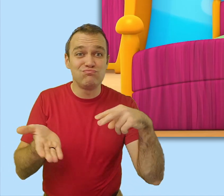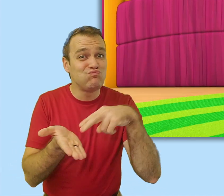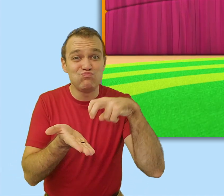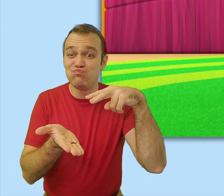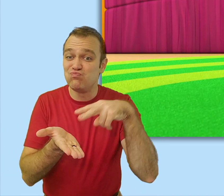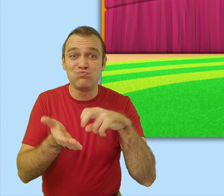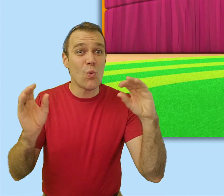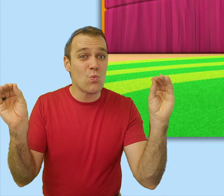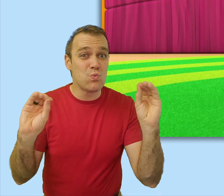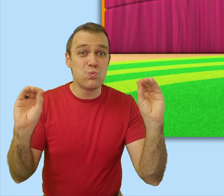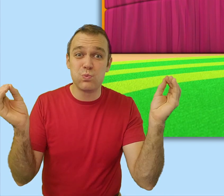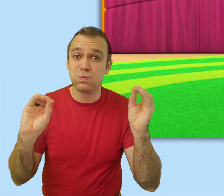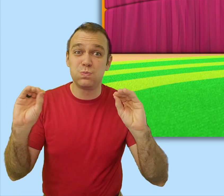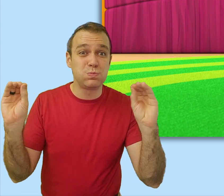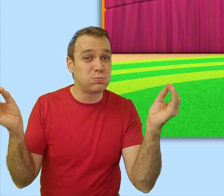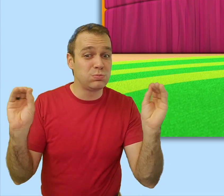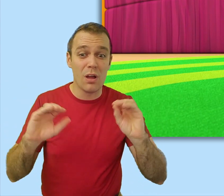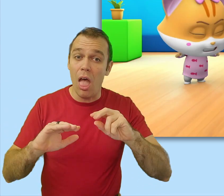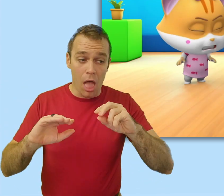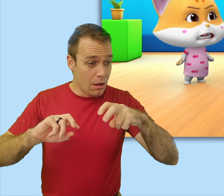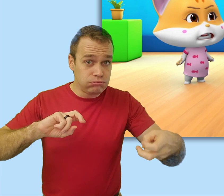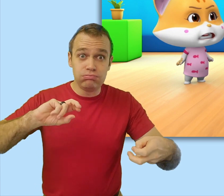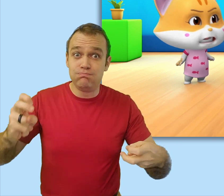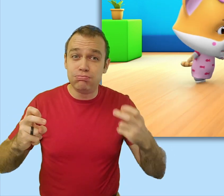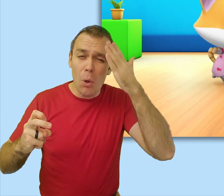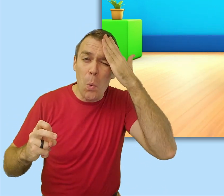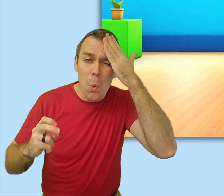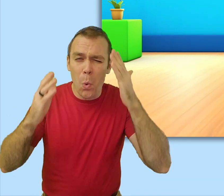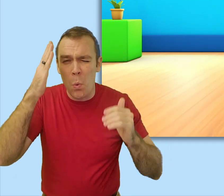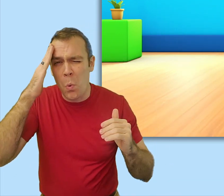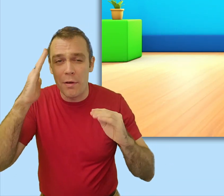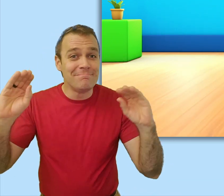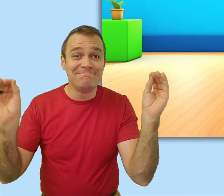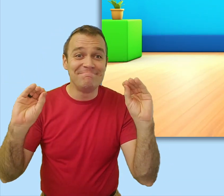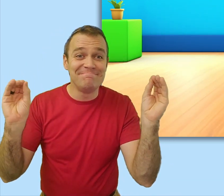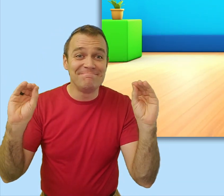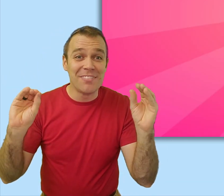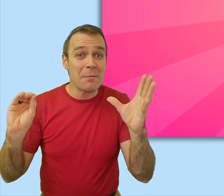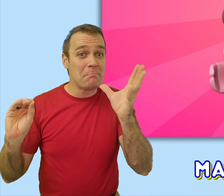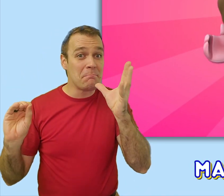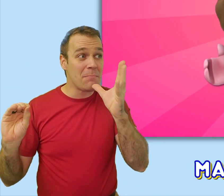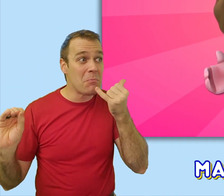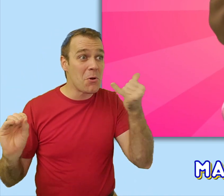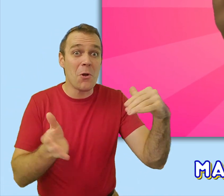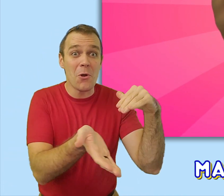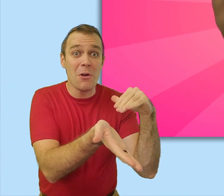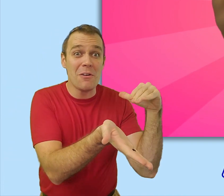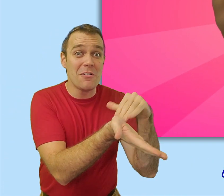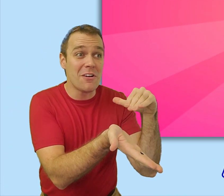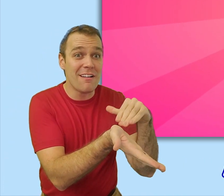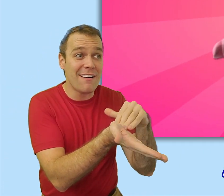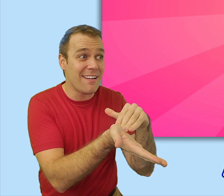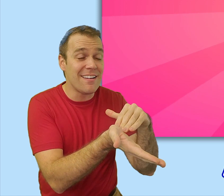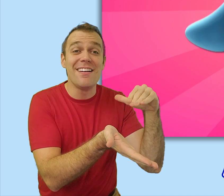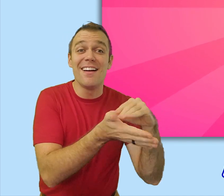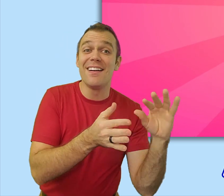little babies jumping on the bed. None fell off and bumped their heads. Mama called the doctor